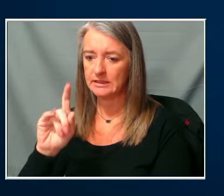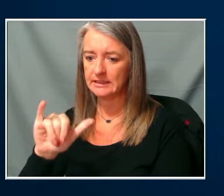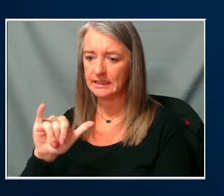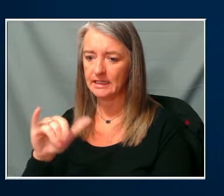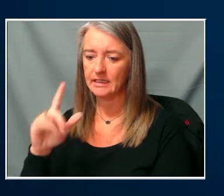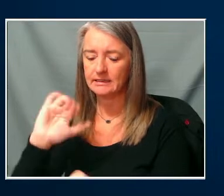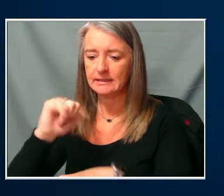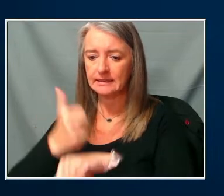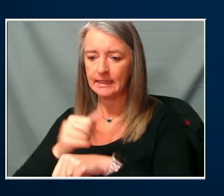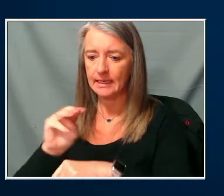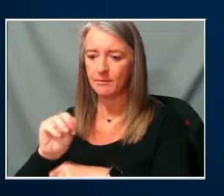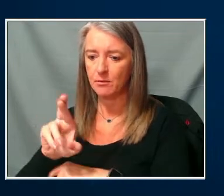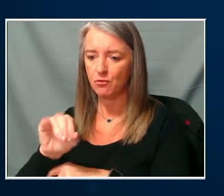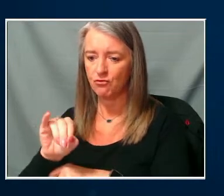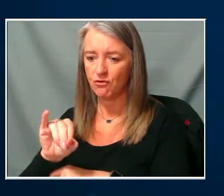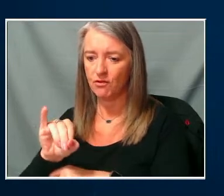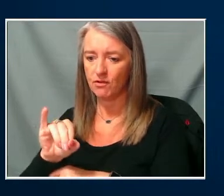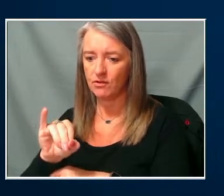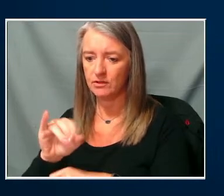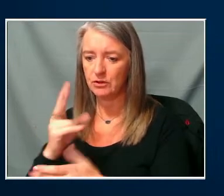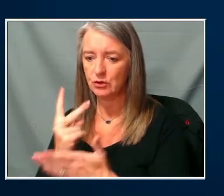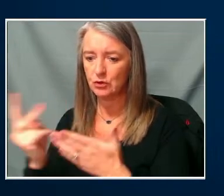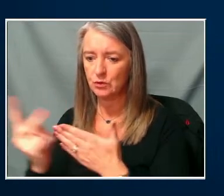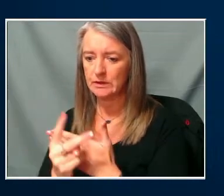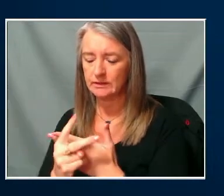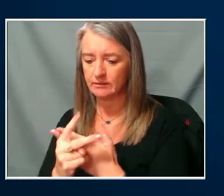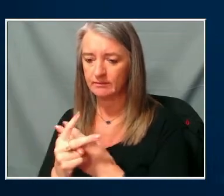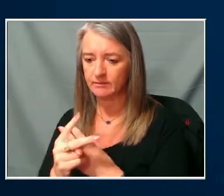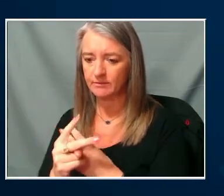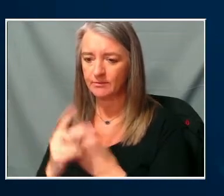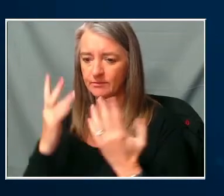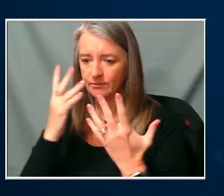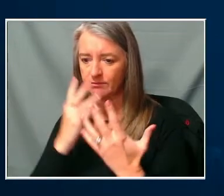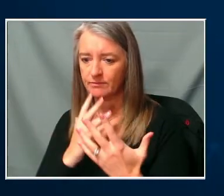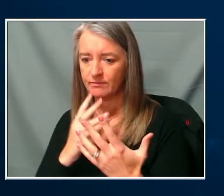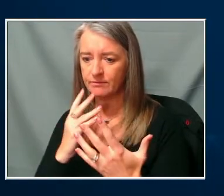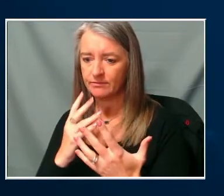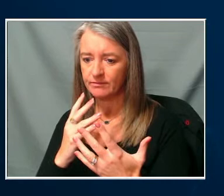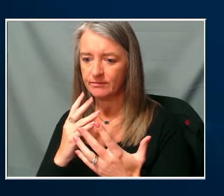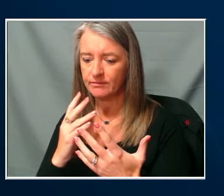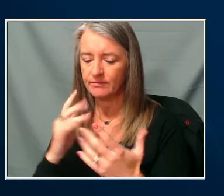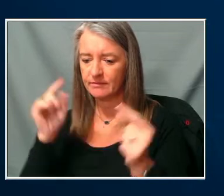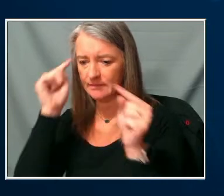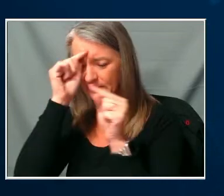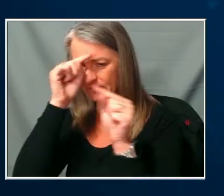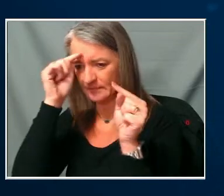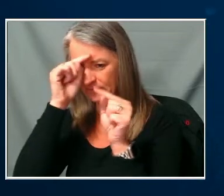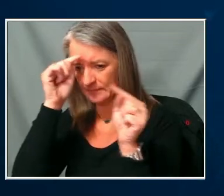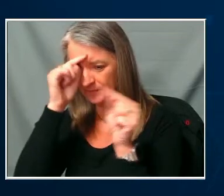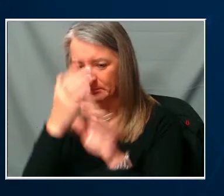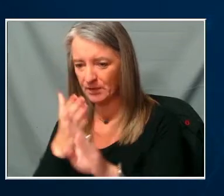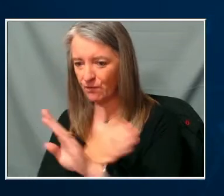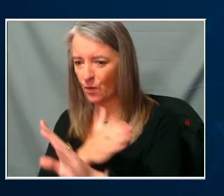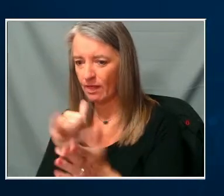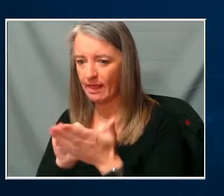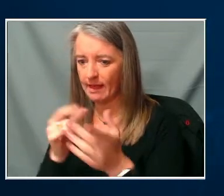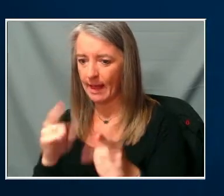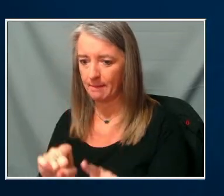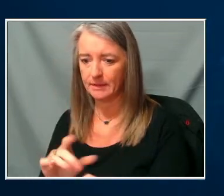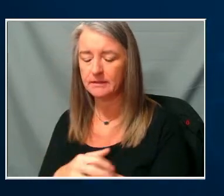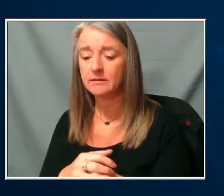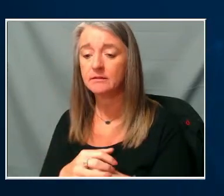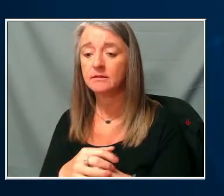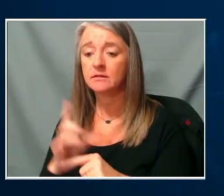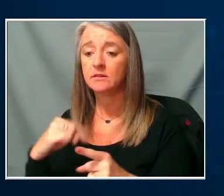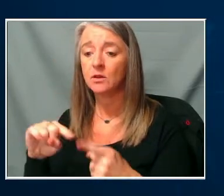MRI about 2 weeks out. I unfortunately didn't make it. I had a massive headache. So basically what happened is when he